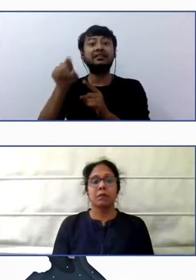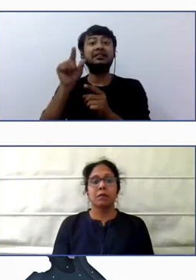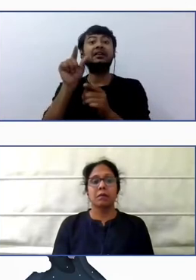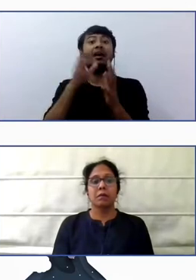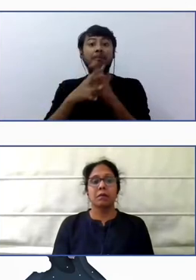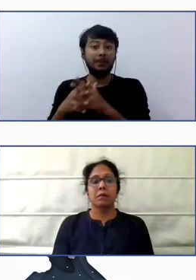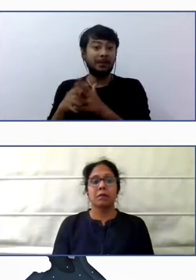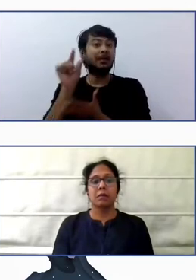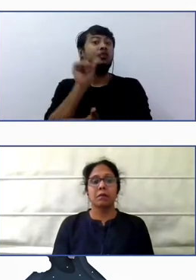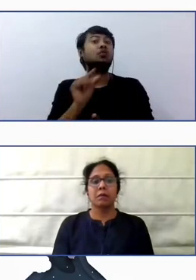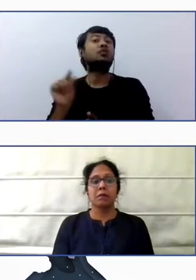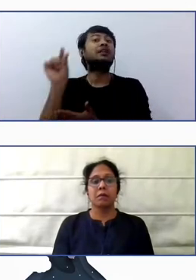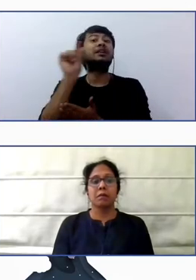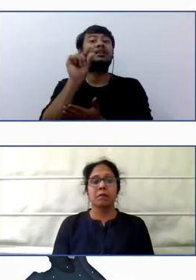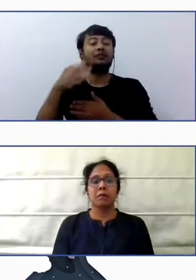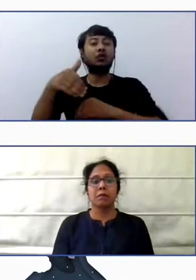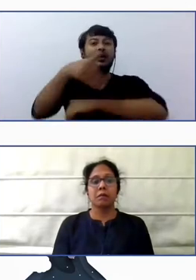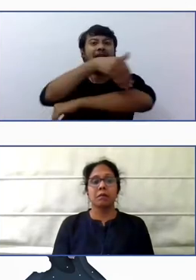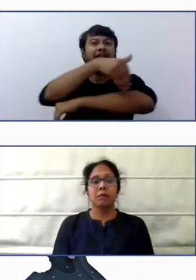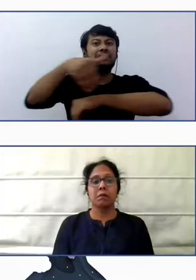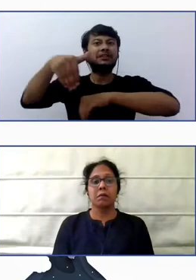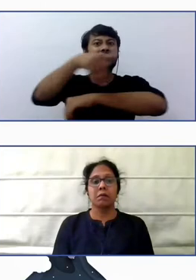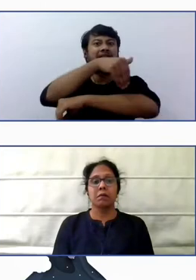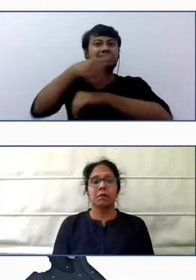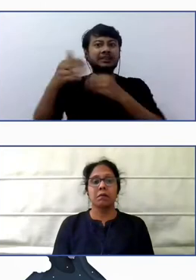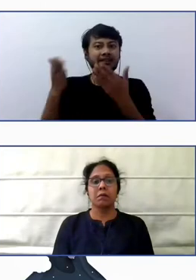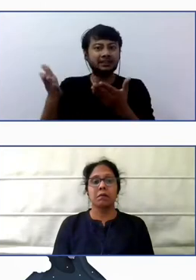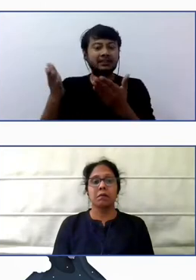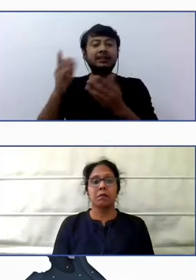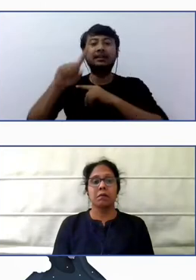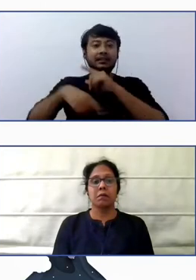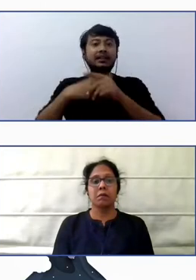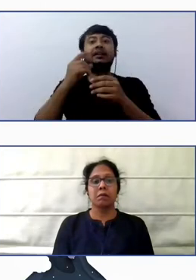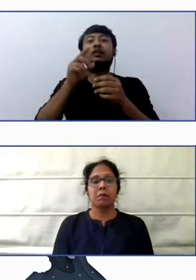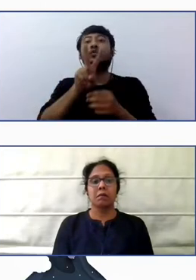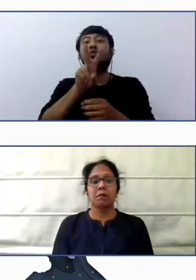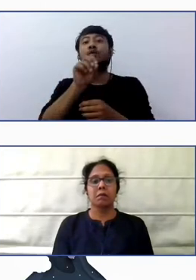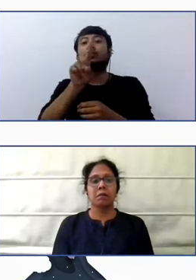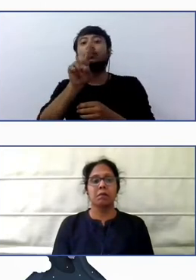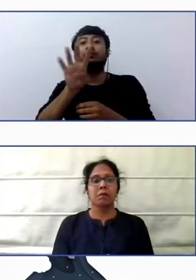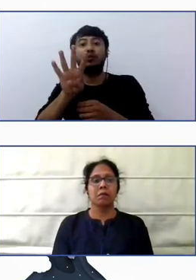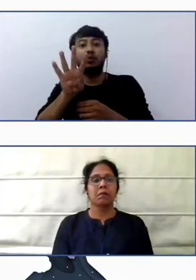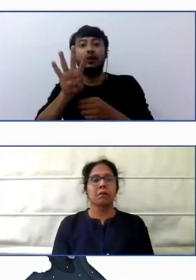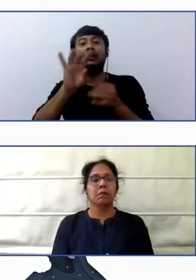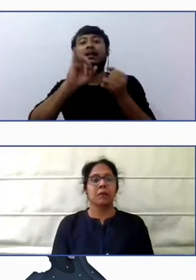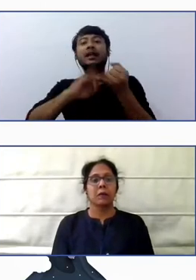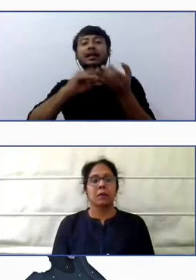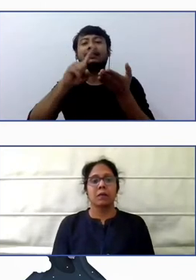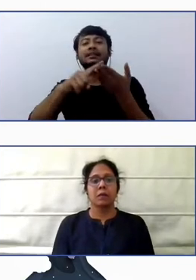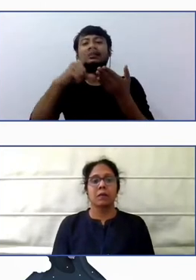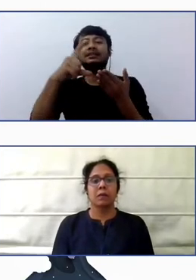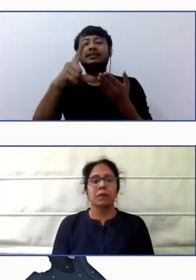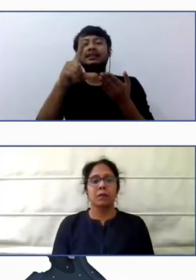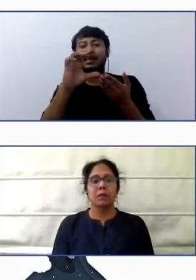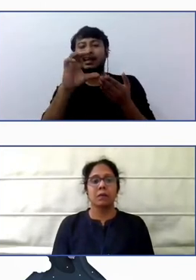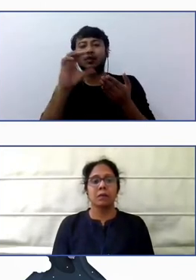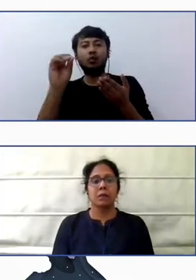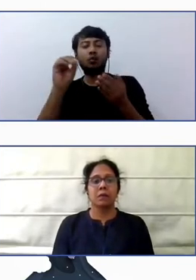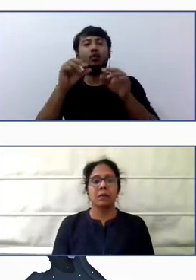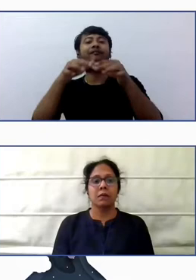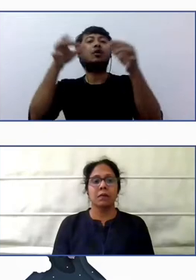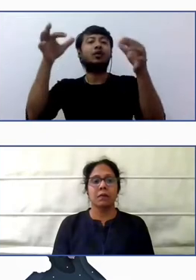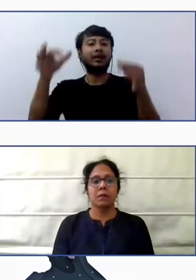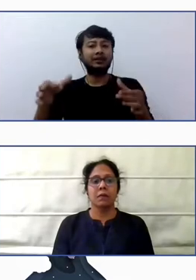Lowell. Later, he became the CEO of Selco Foundation in 2014. Harish won various awards, including the Ashoka Fellow